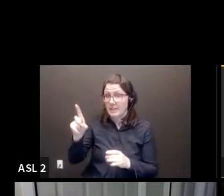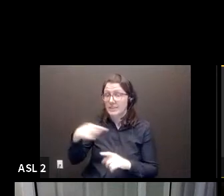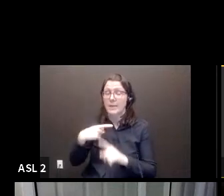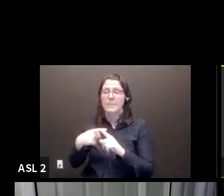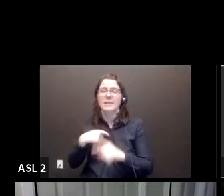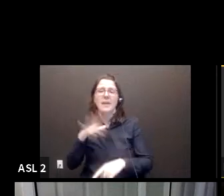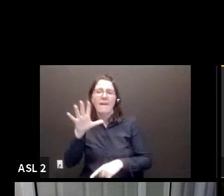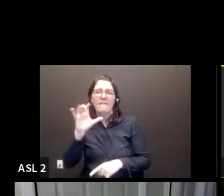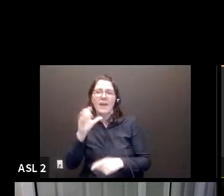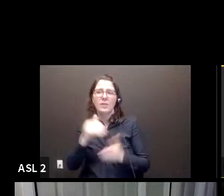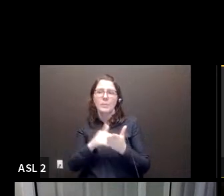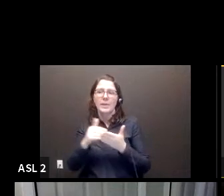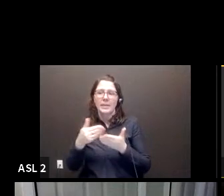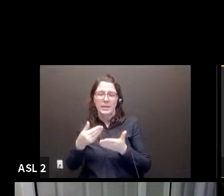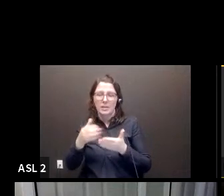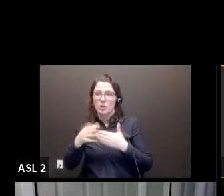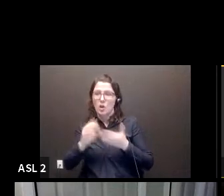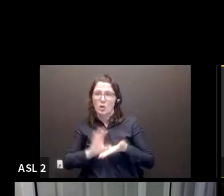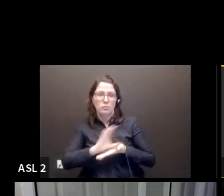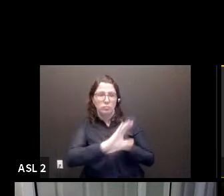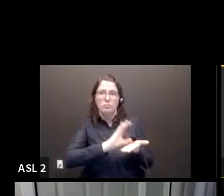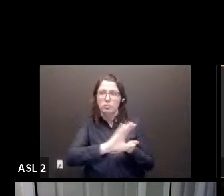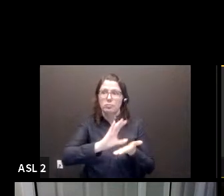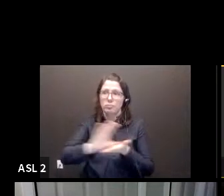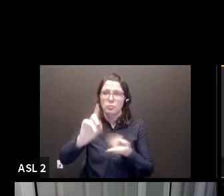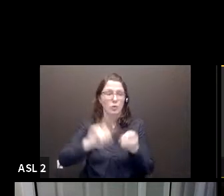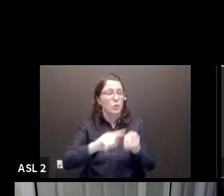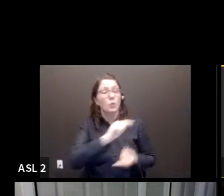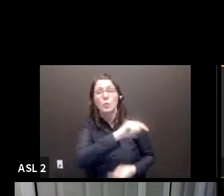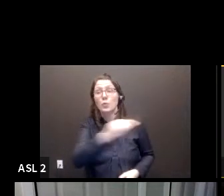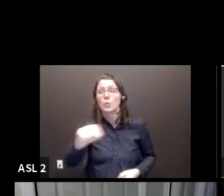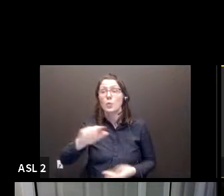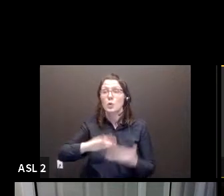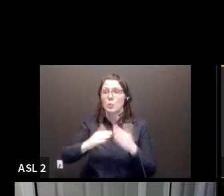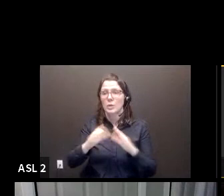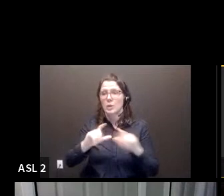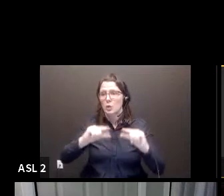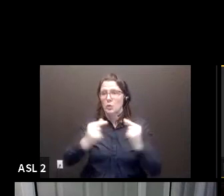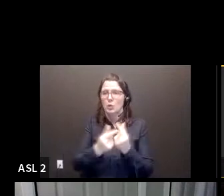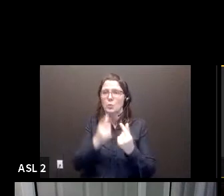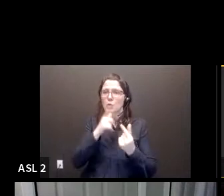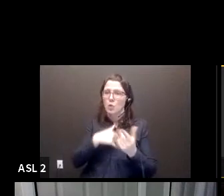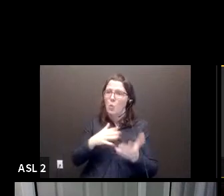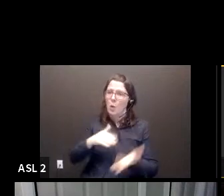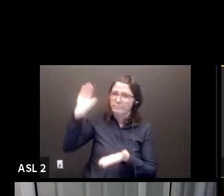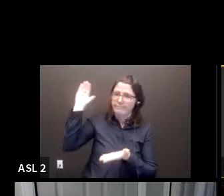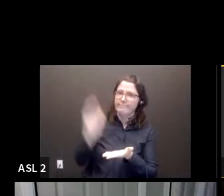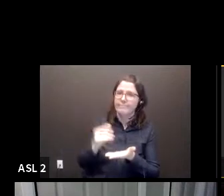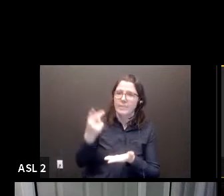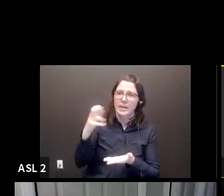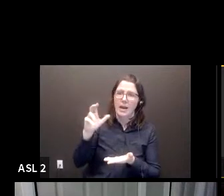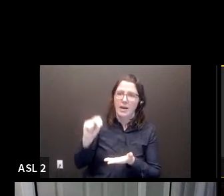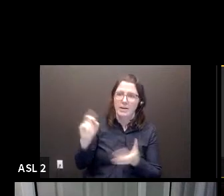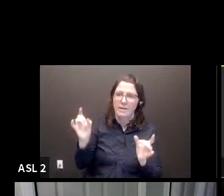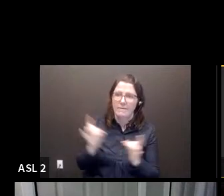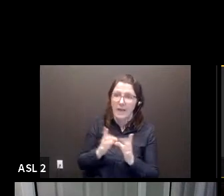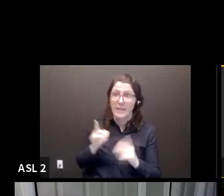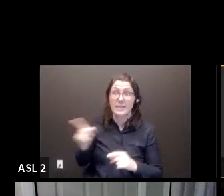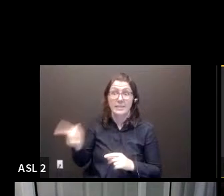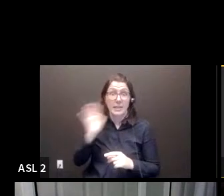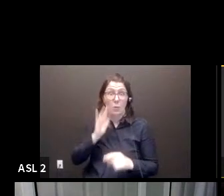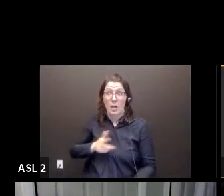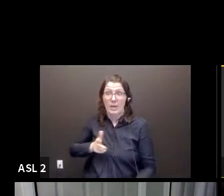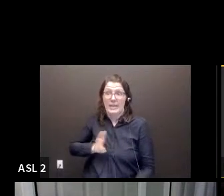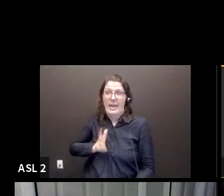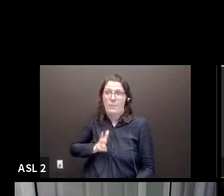groups that work to prevent gun violence mayor plant has said montreal's police force will be outfitted with body cameras there's